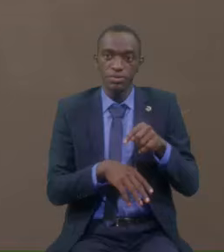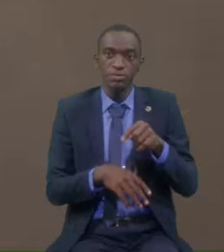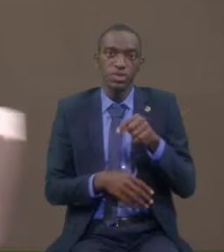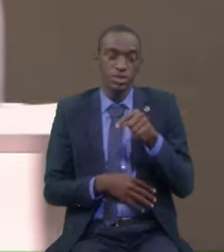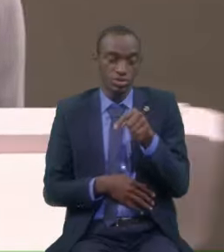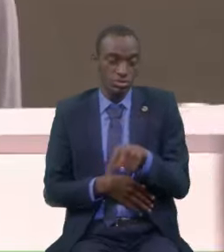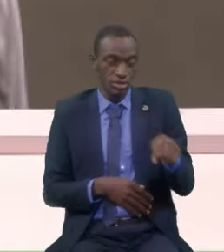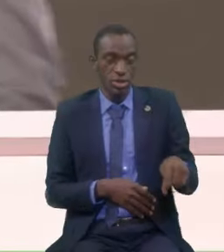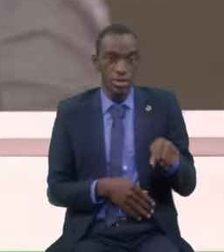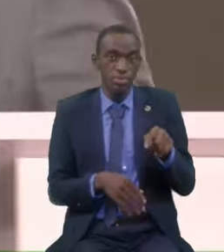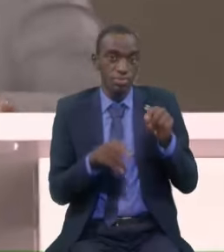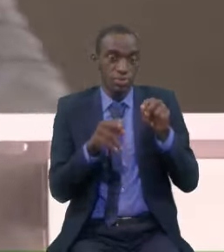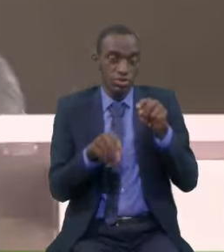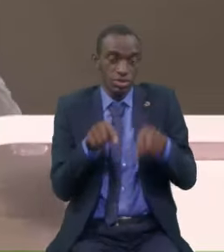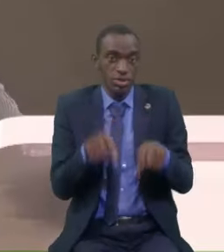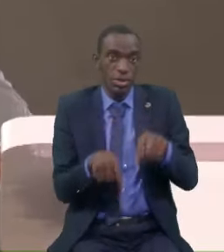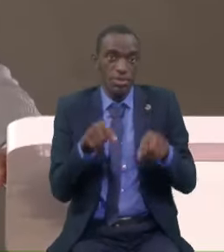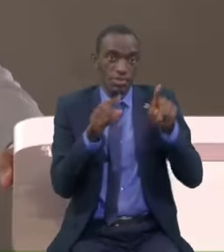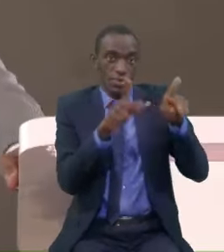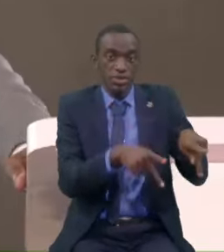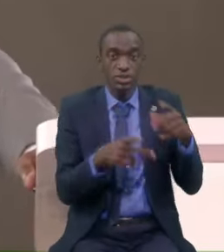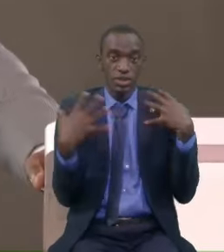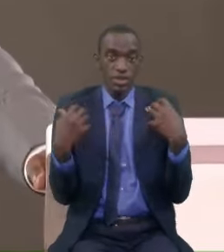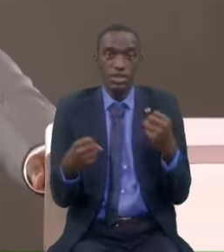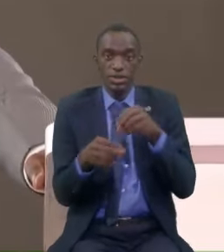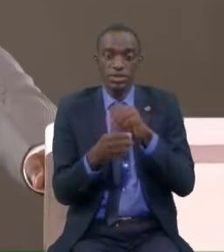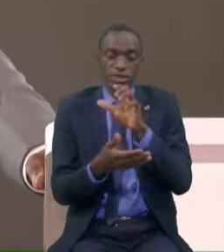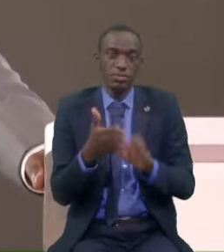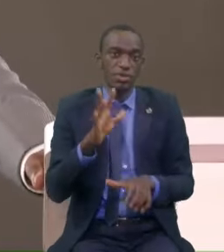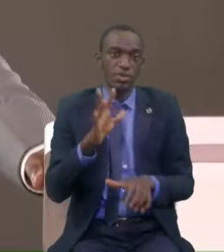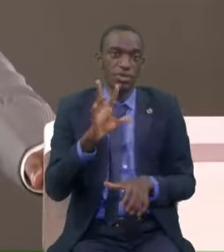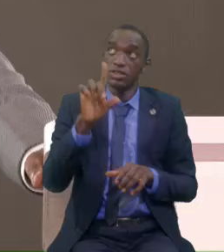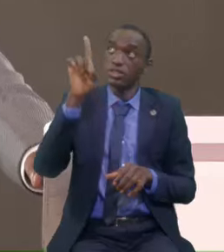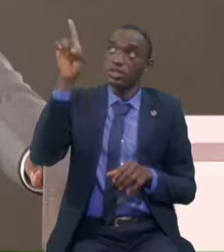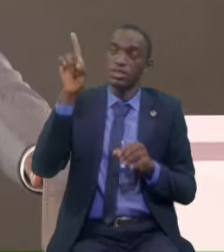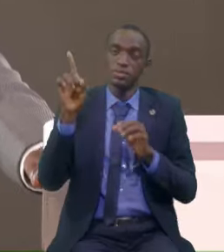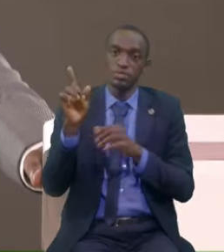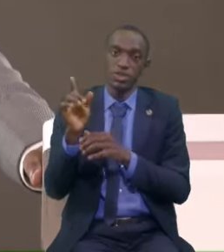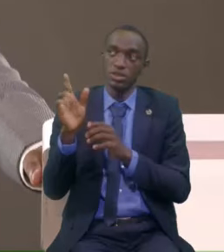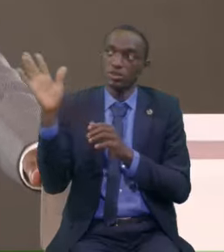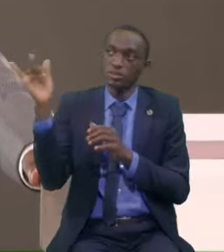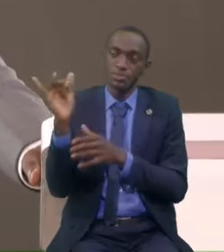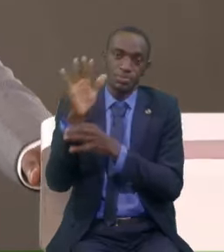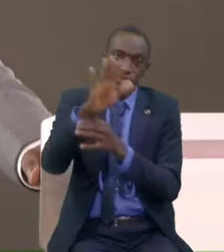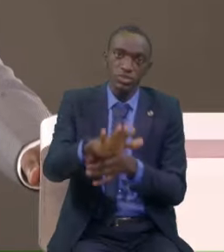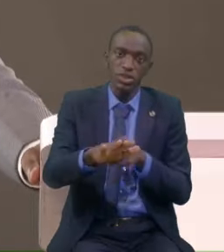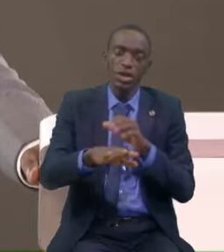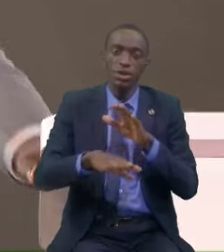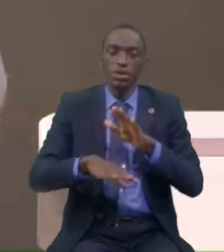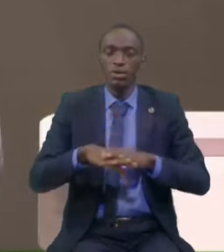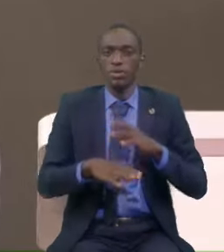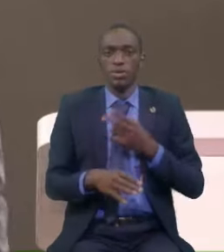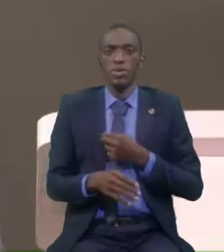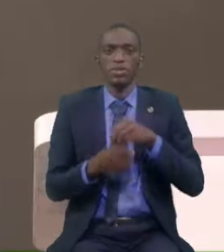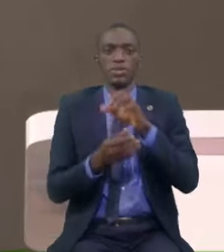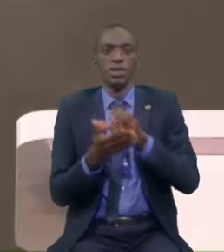laid hands on us in chapter 4 of us, and guess what they did? They threatened us.